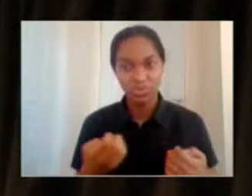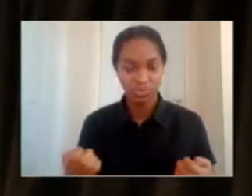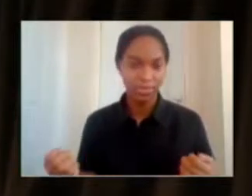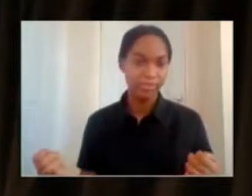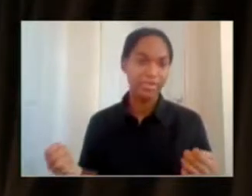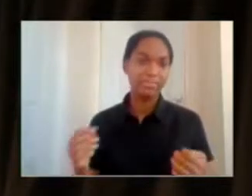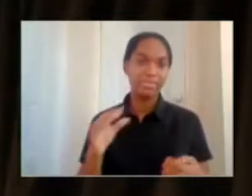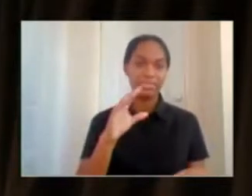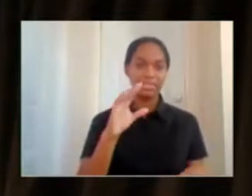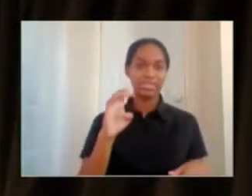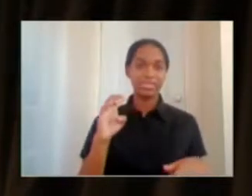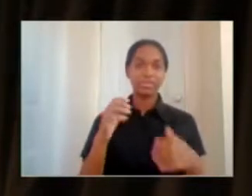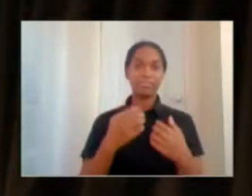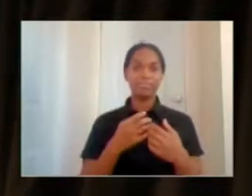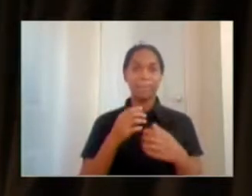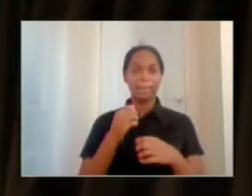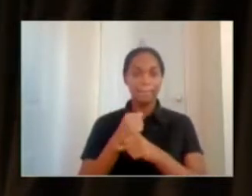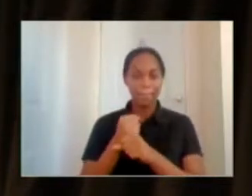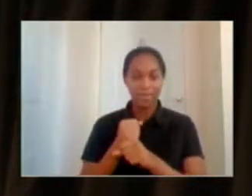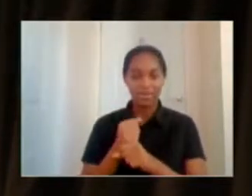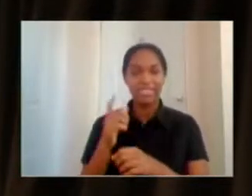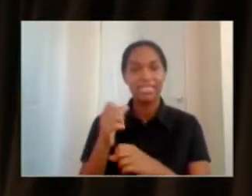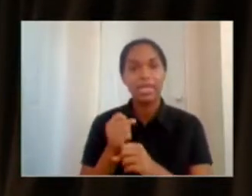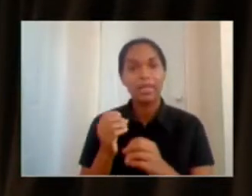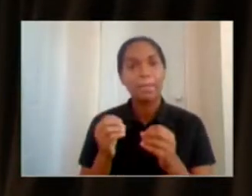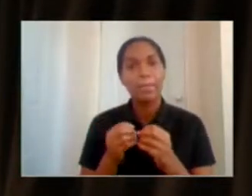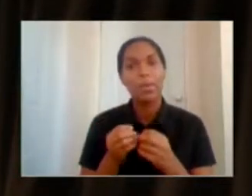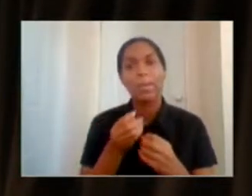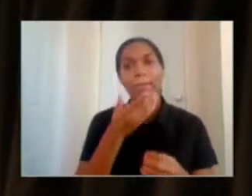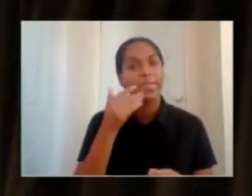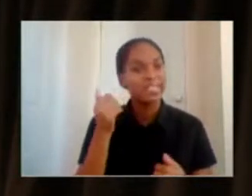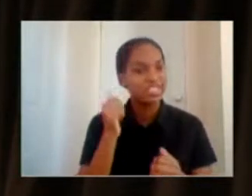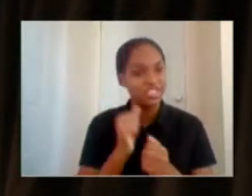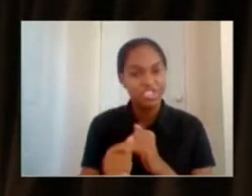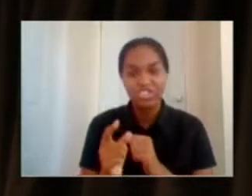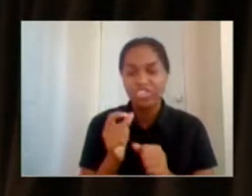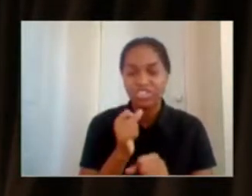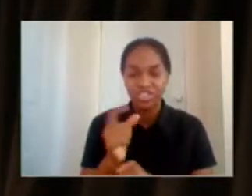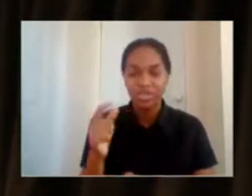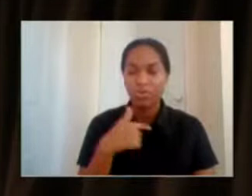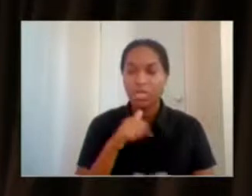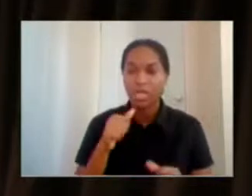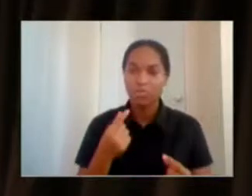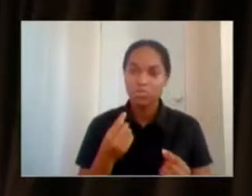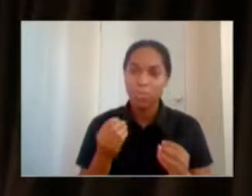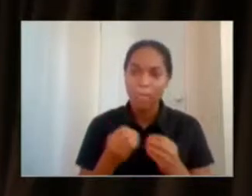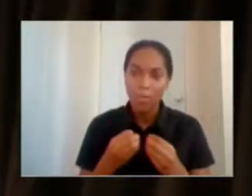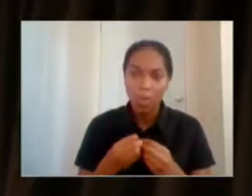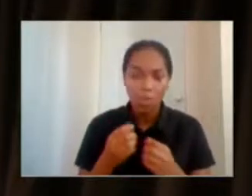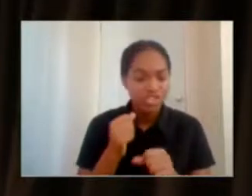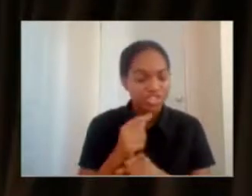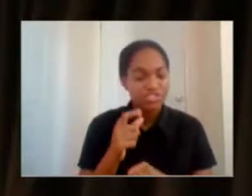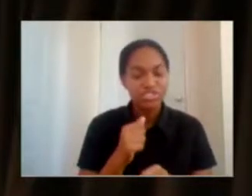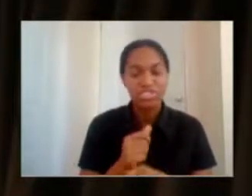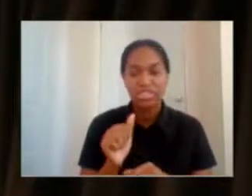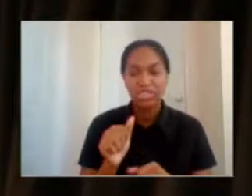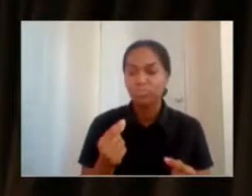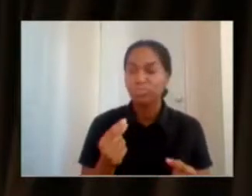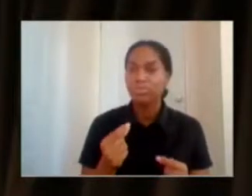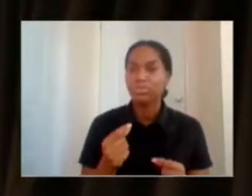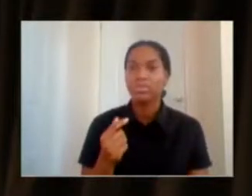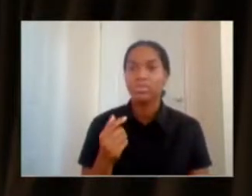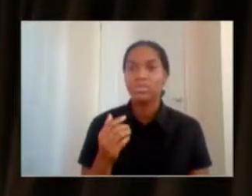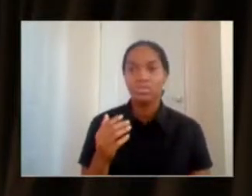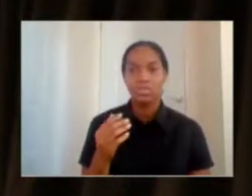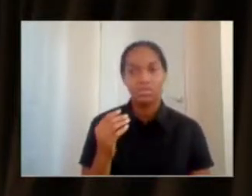CE manufacturers make it so much better each year. We're able to do so much more each year. And many of my